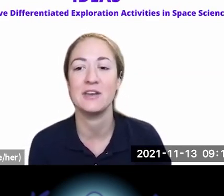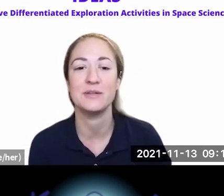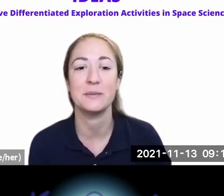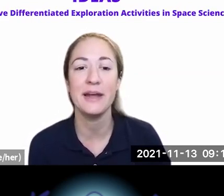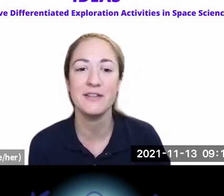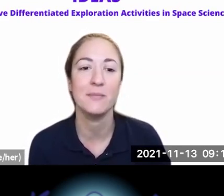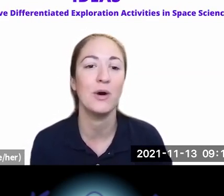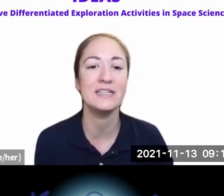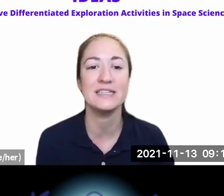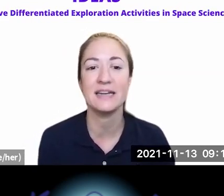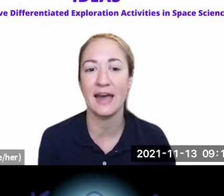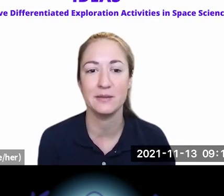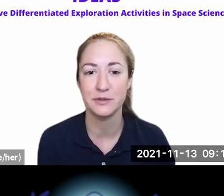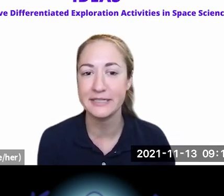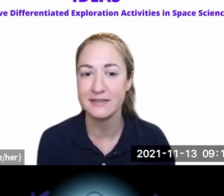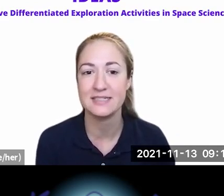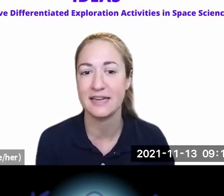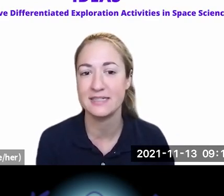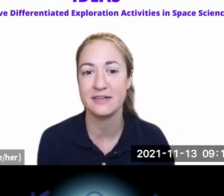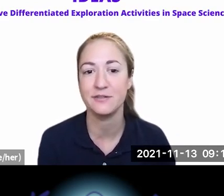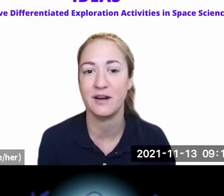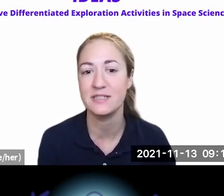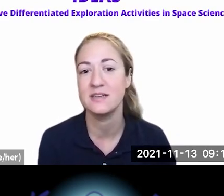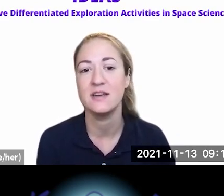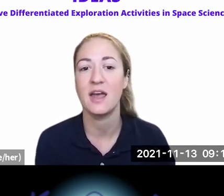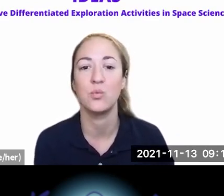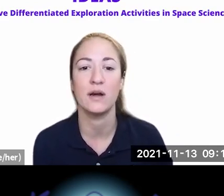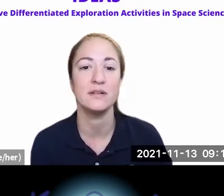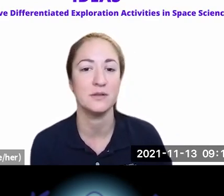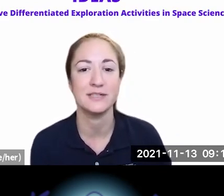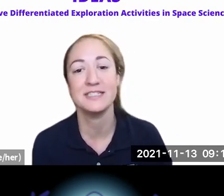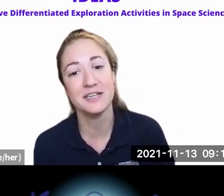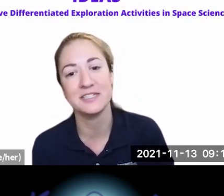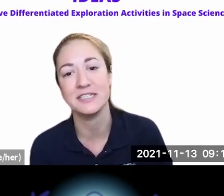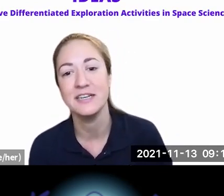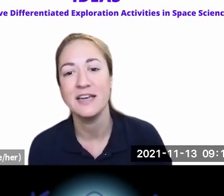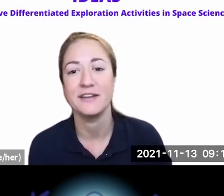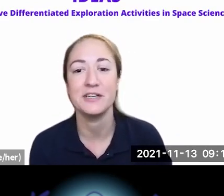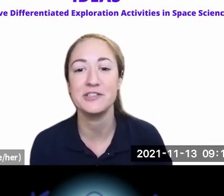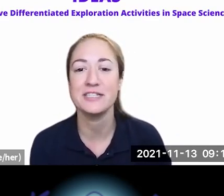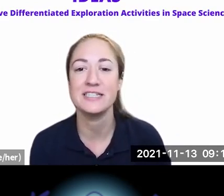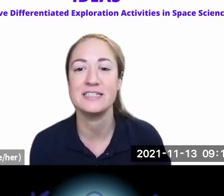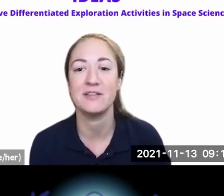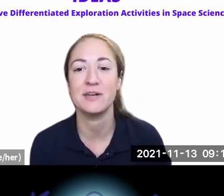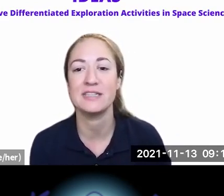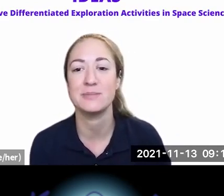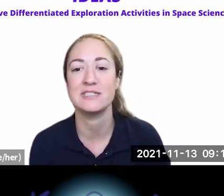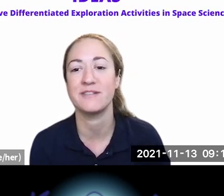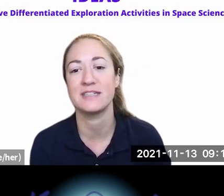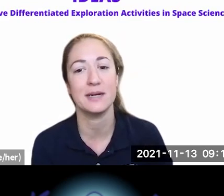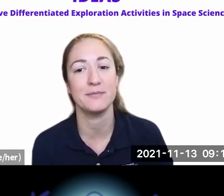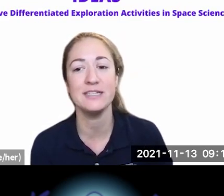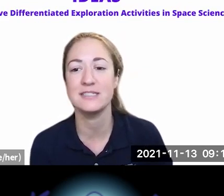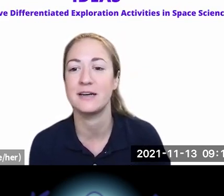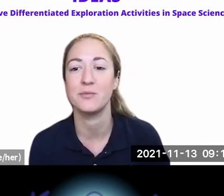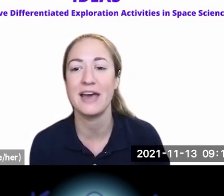sentences, and you can compare them. One is in Calibri, it's a sans serif font, and one using Dyslexie. And if you're interested in downloading this